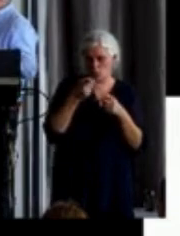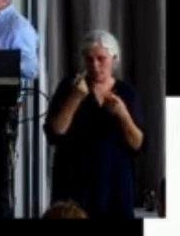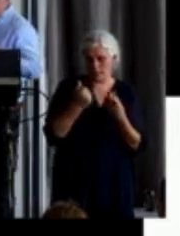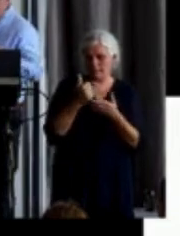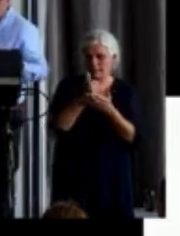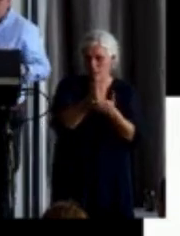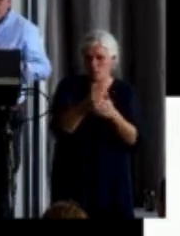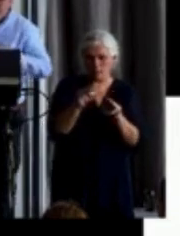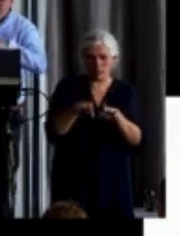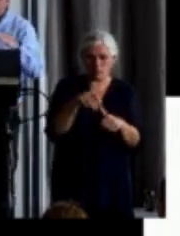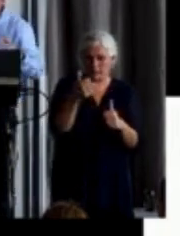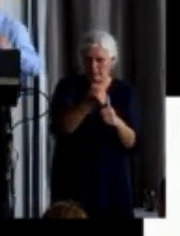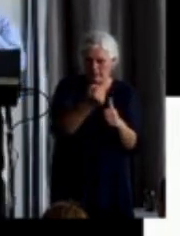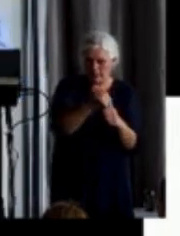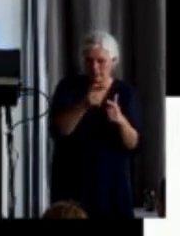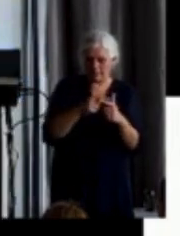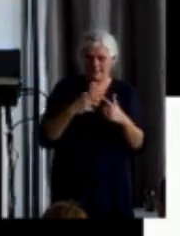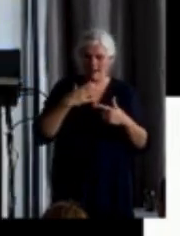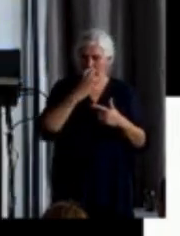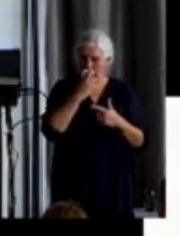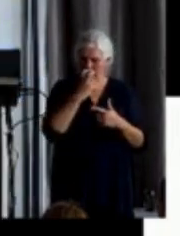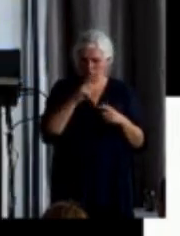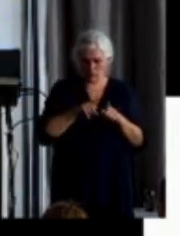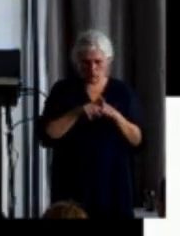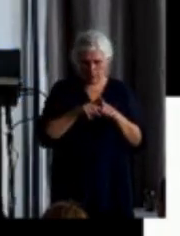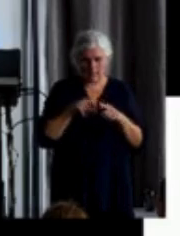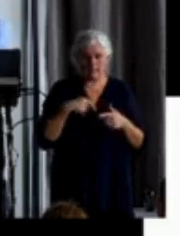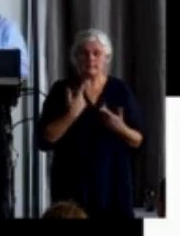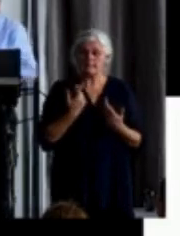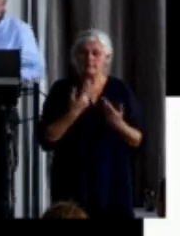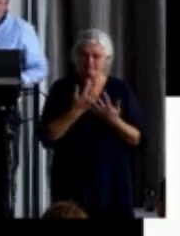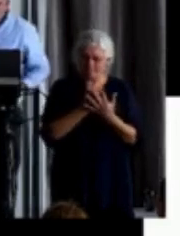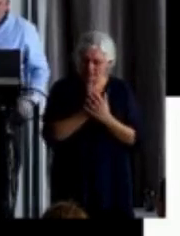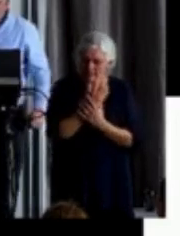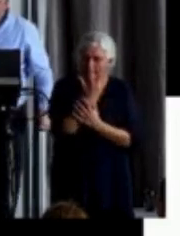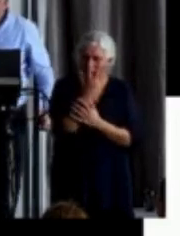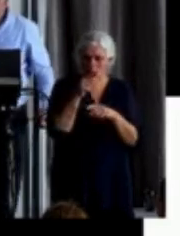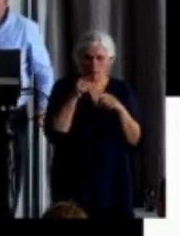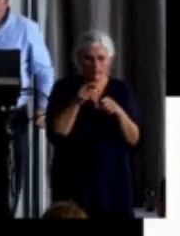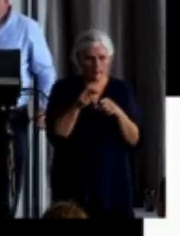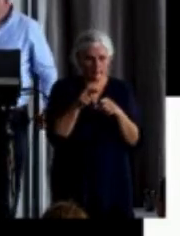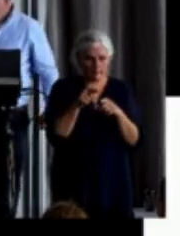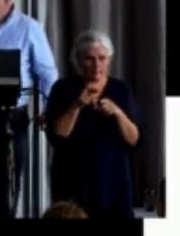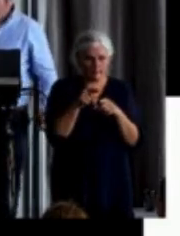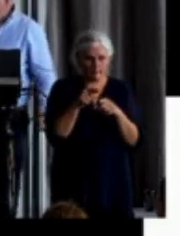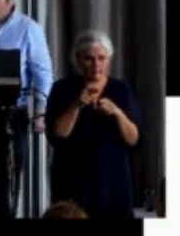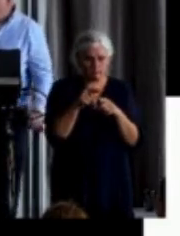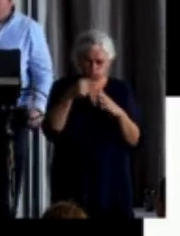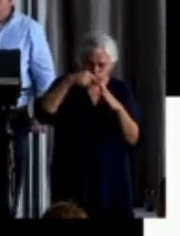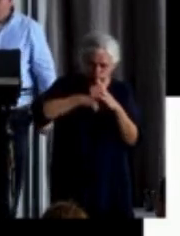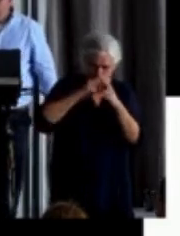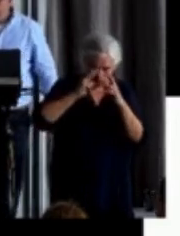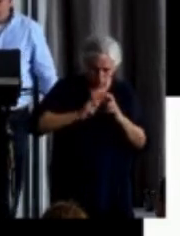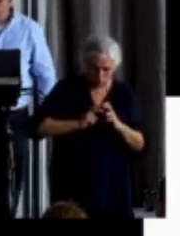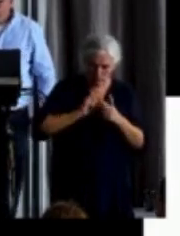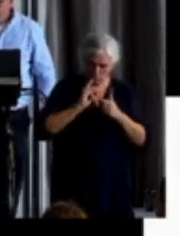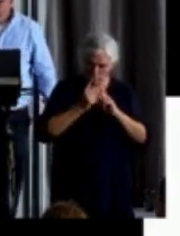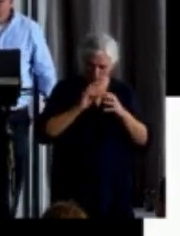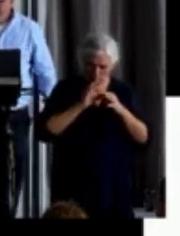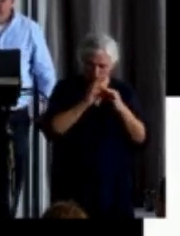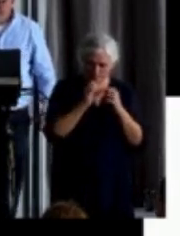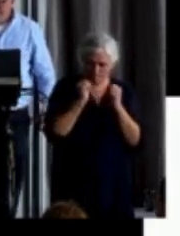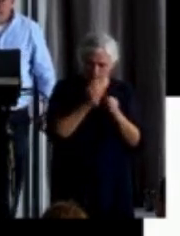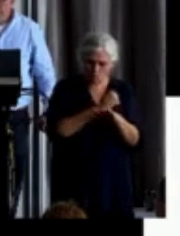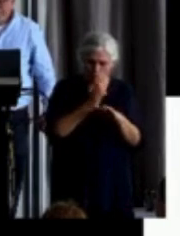support people with diabetes and asthma and things like that. So it's quite a developed and thorough sort of response to the